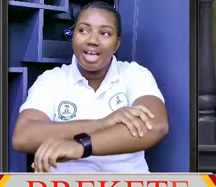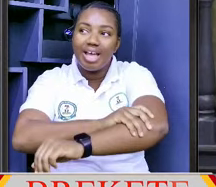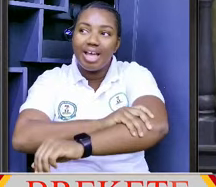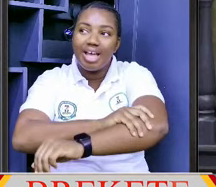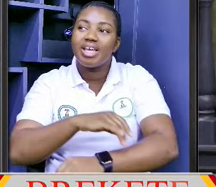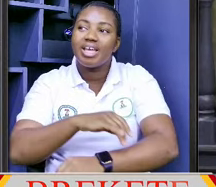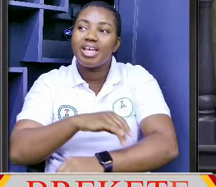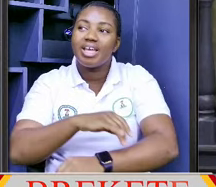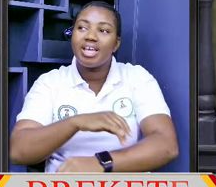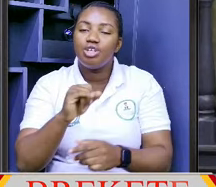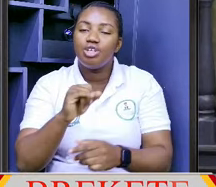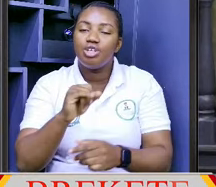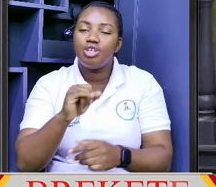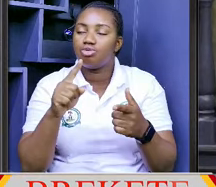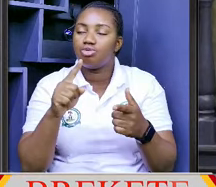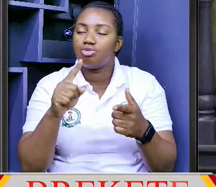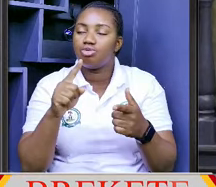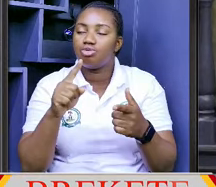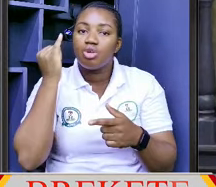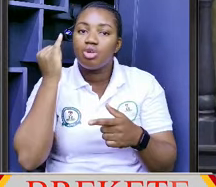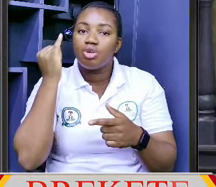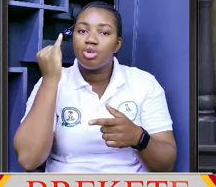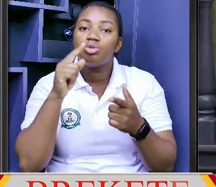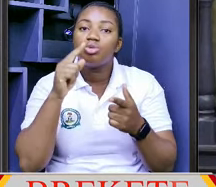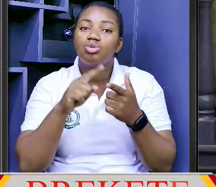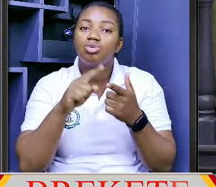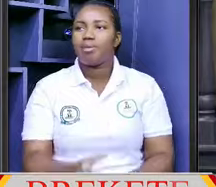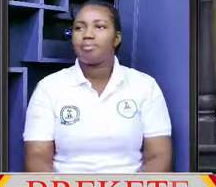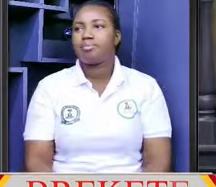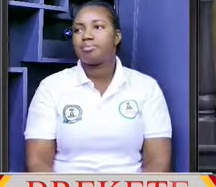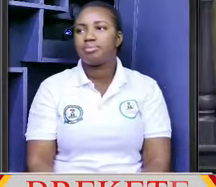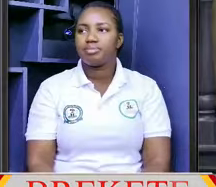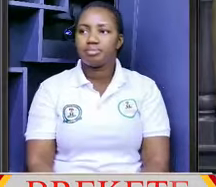is supposed to be regular.